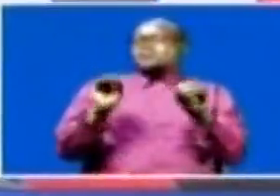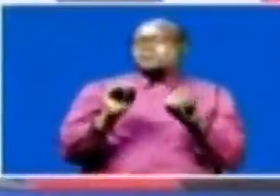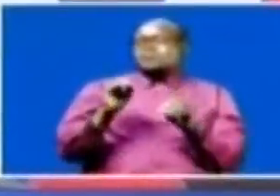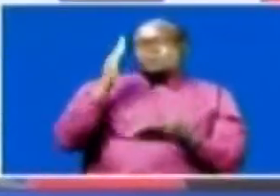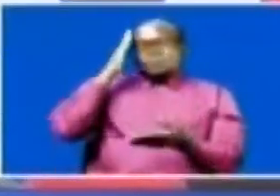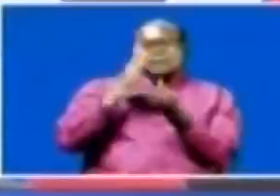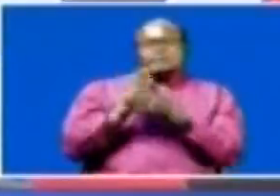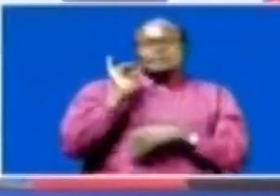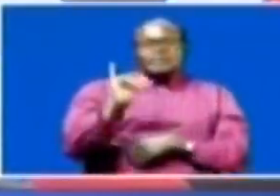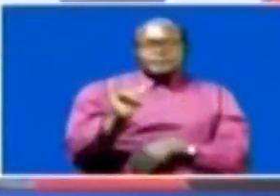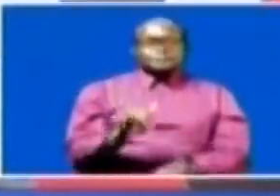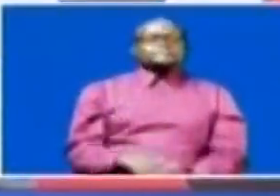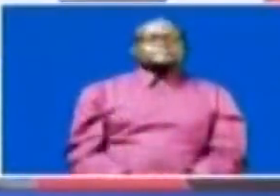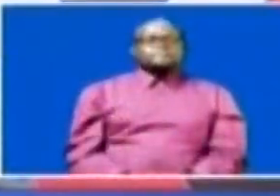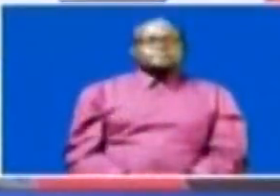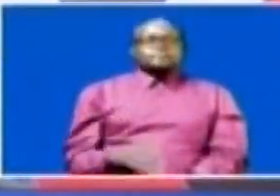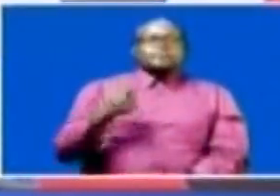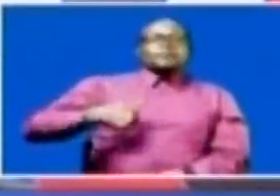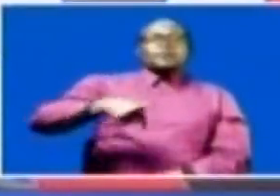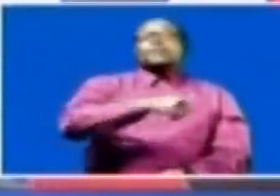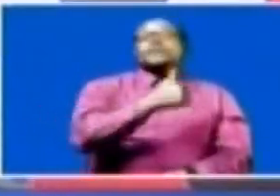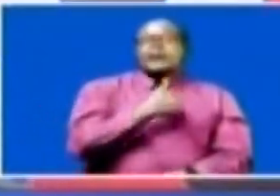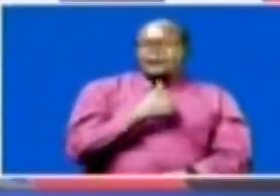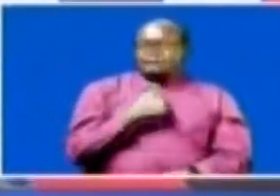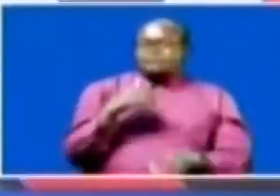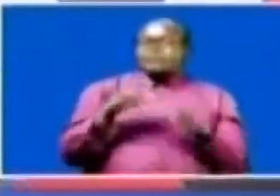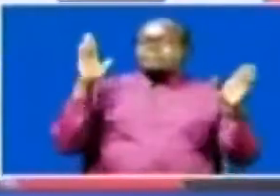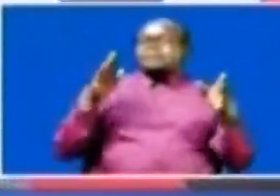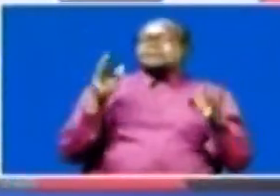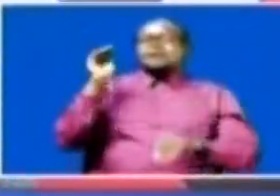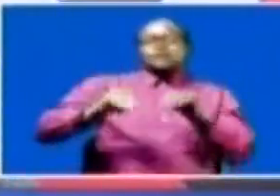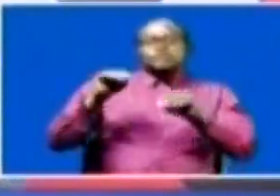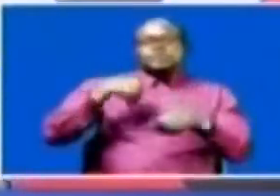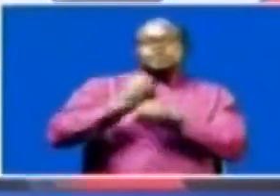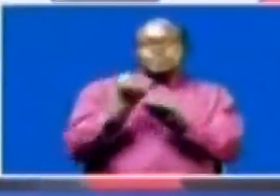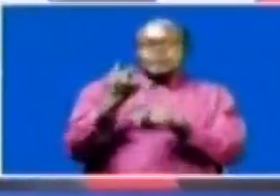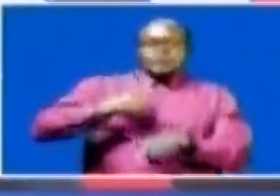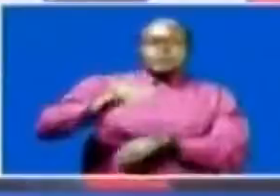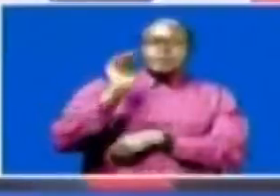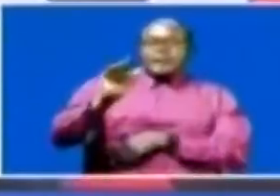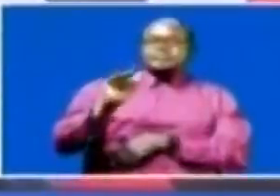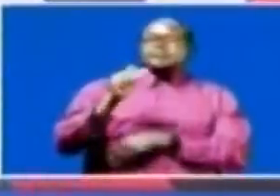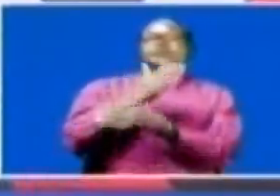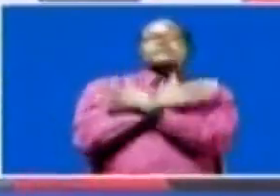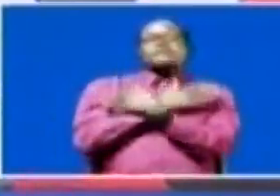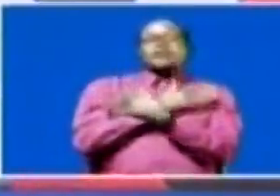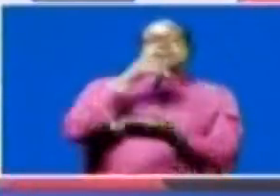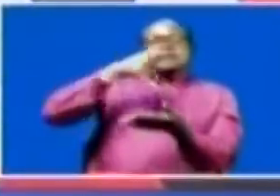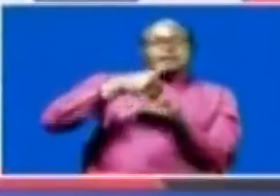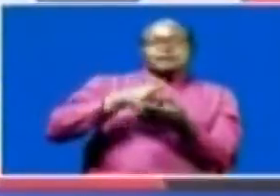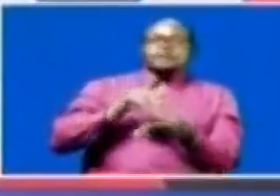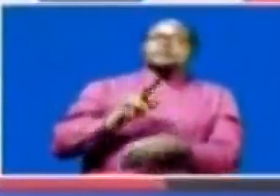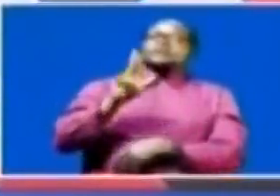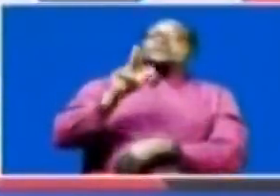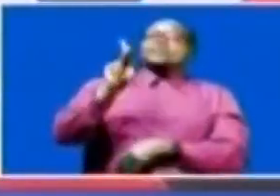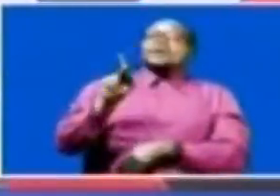that we have a useful contribution to make, and we are appealing to all our friends, including the United Kingdom,